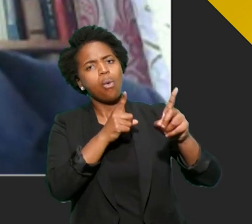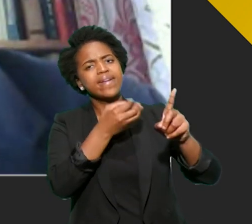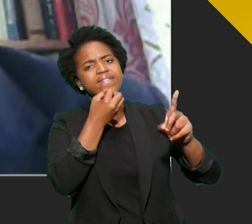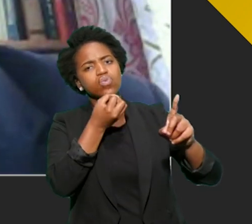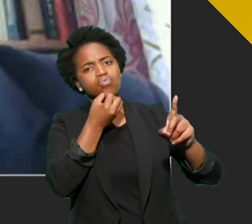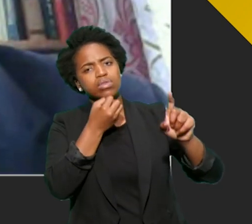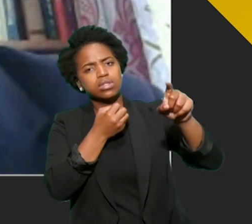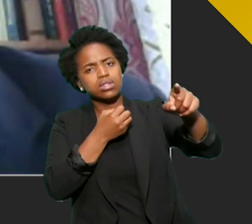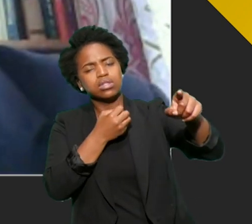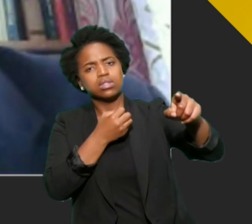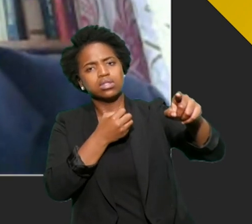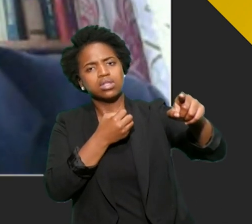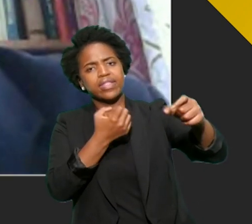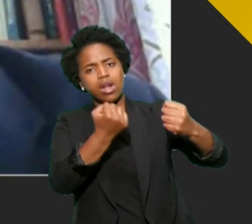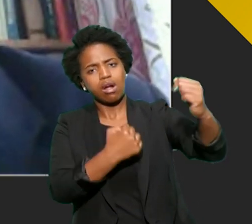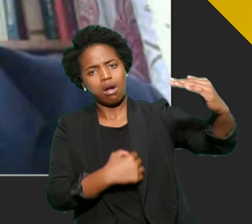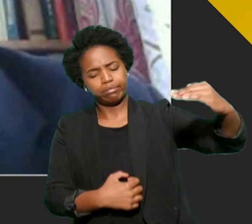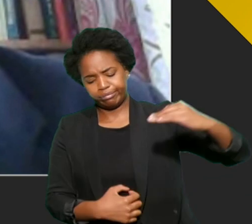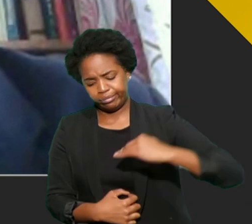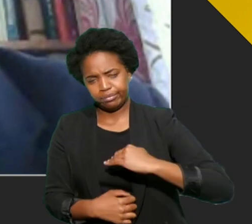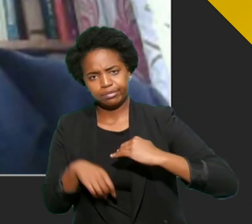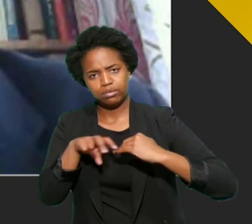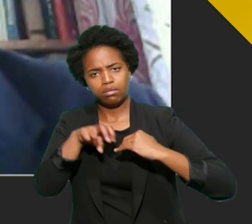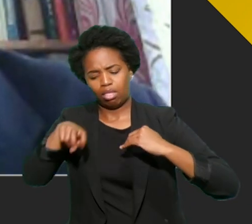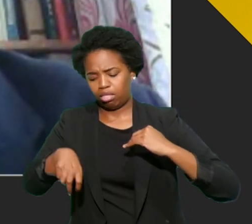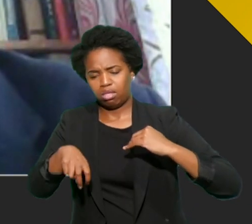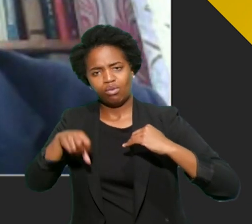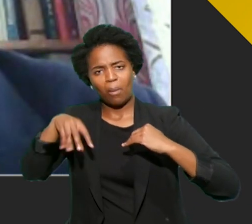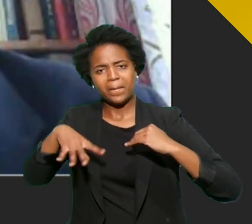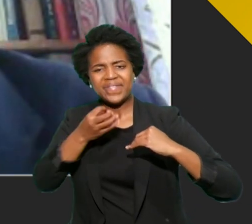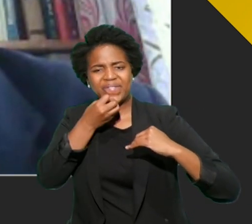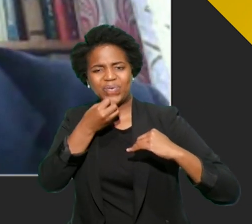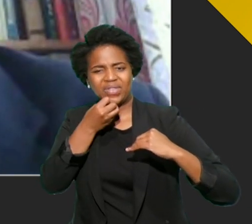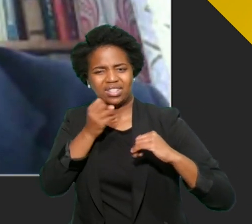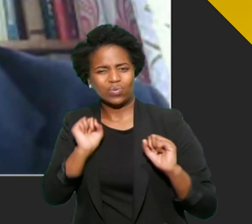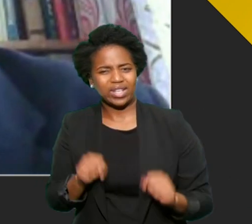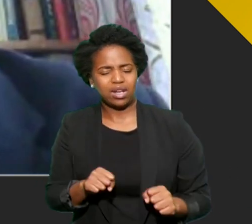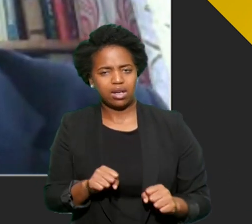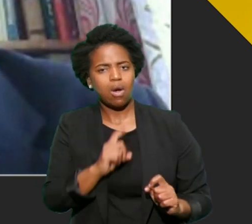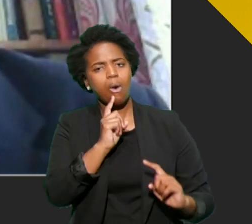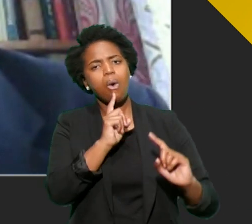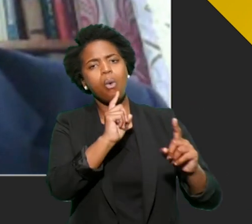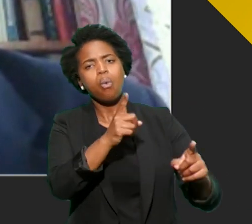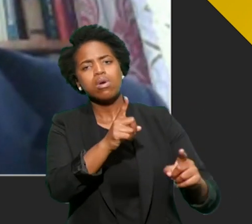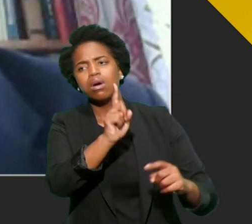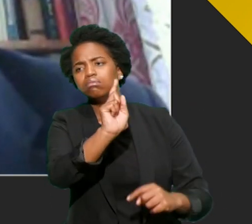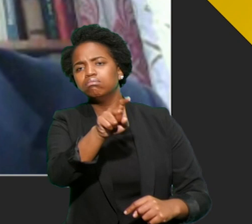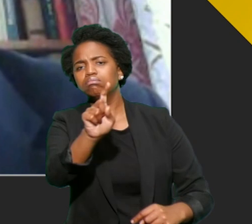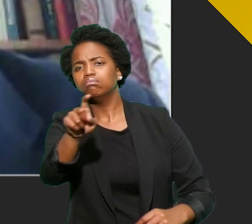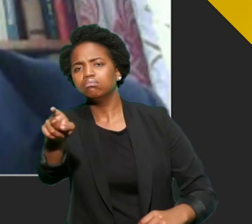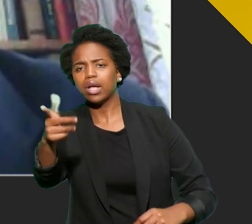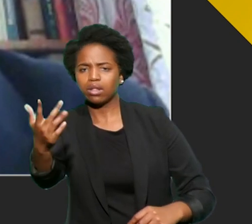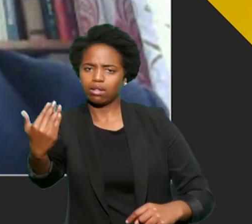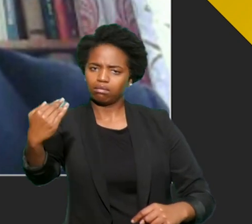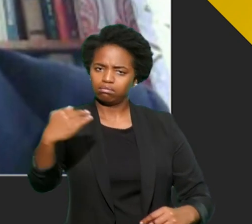food or other services through the phone. And it will also create additional job